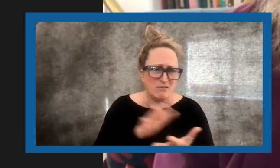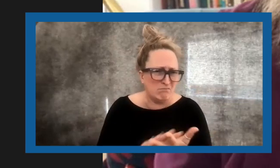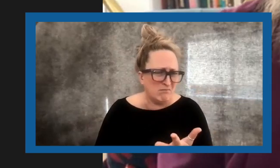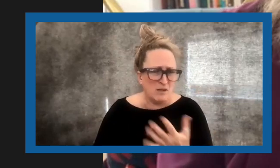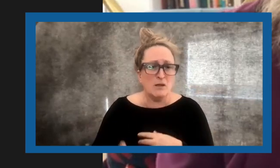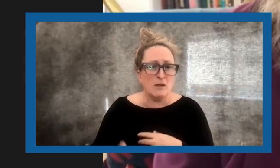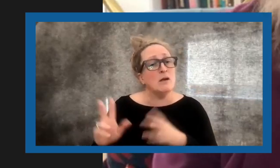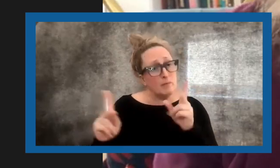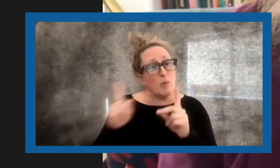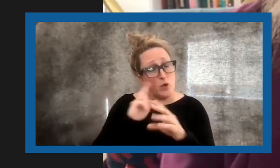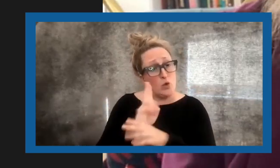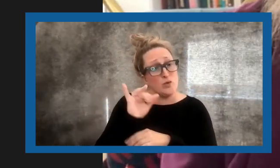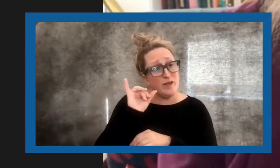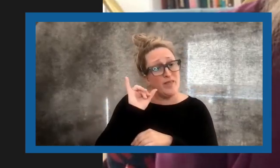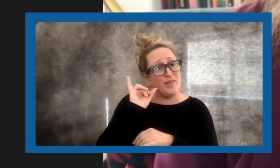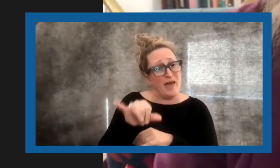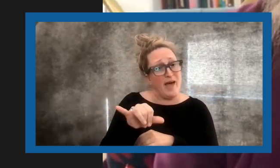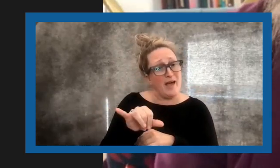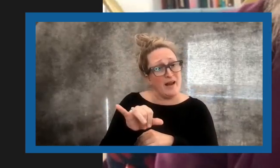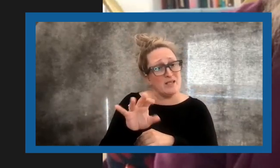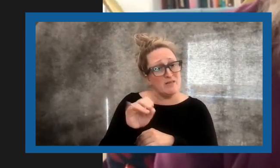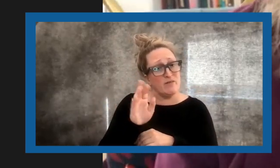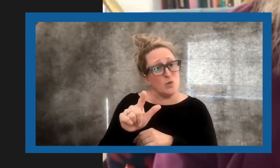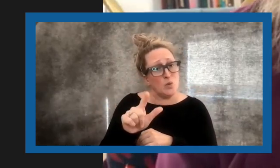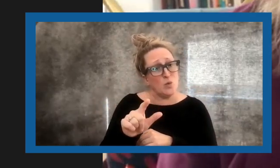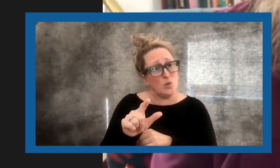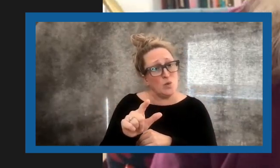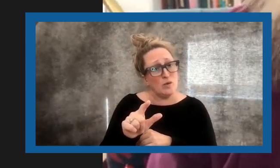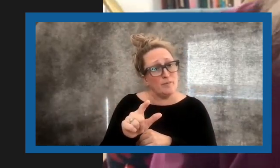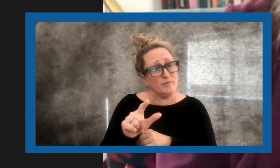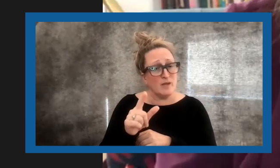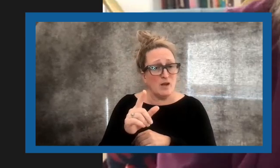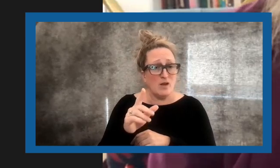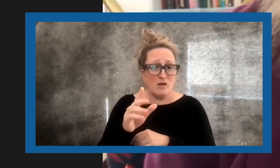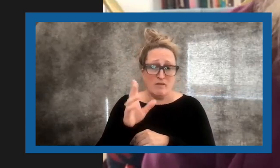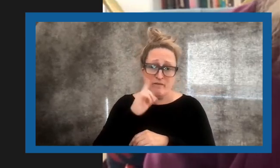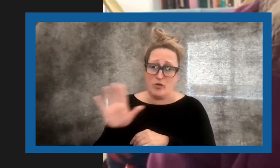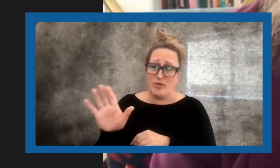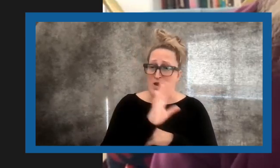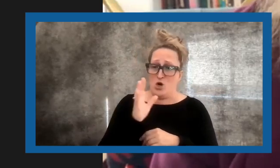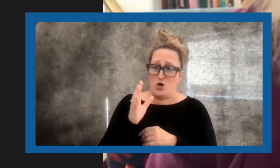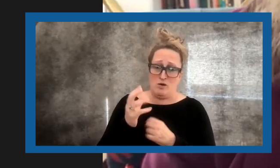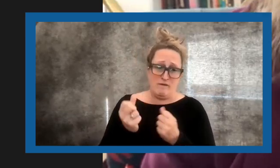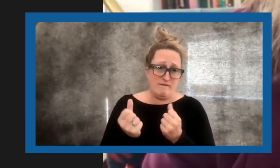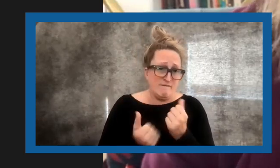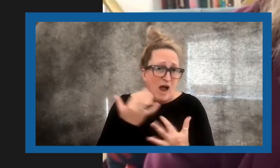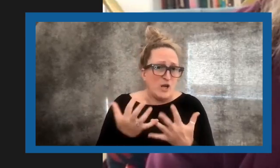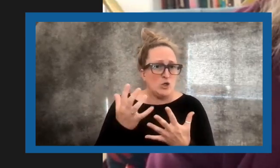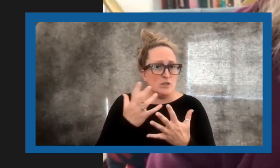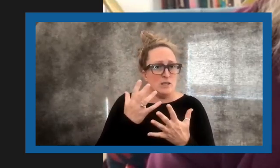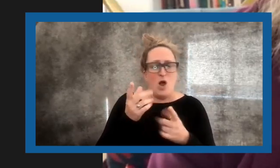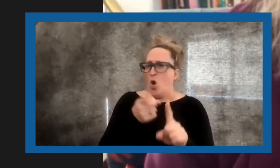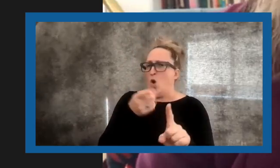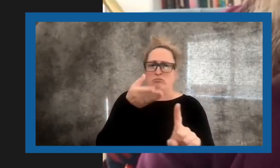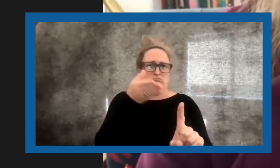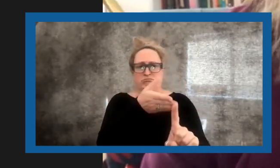that people will use this as fuel for their own fires, that trans people and our families are the ones that get